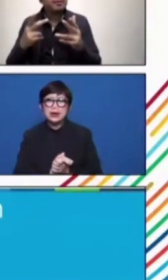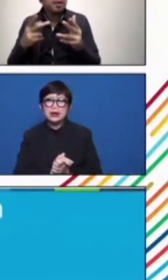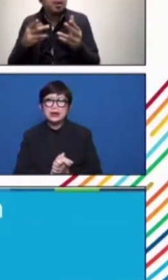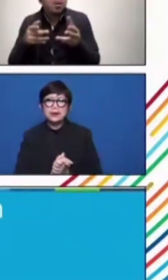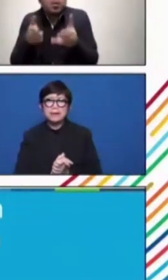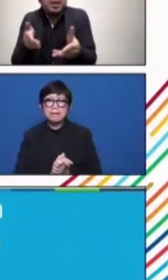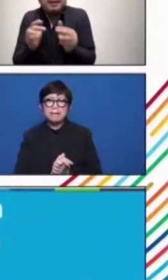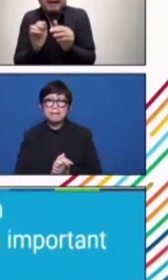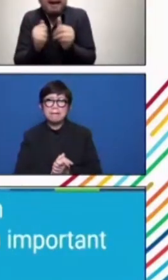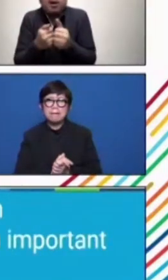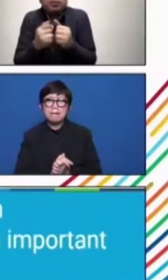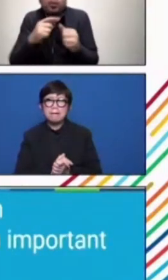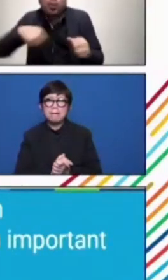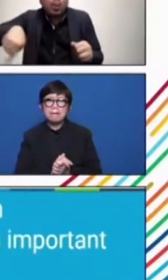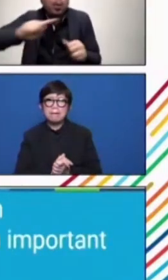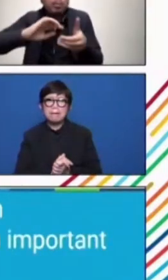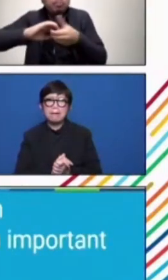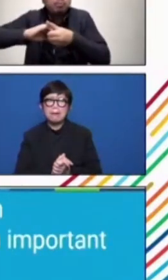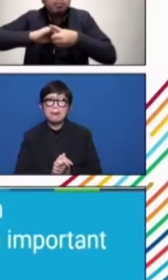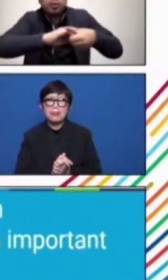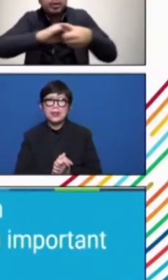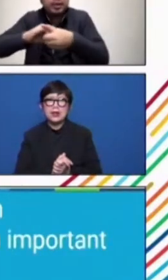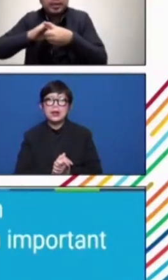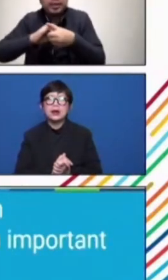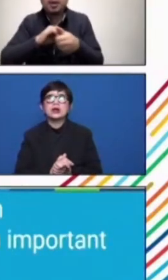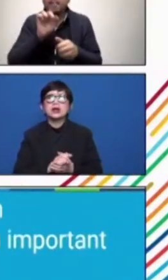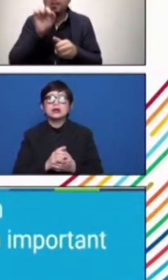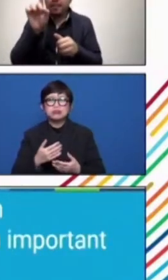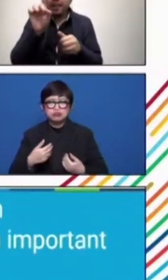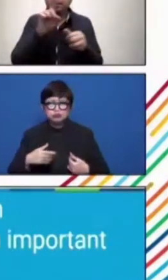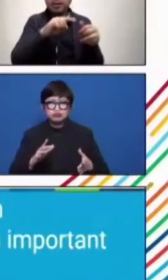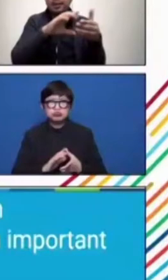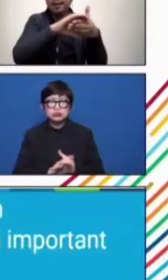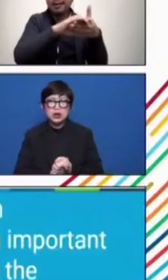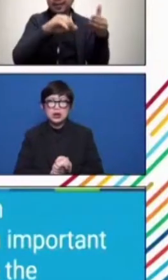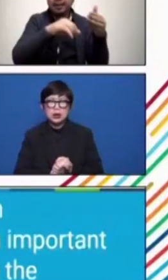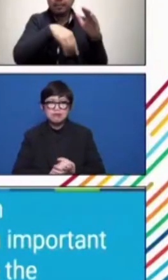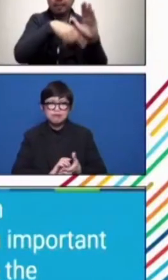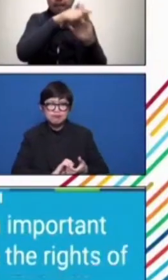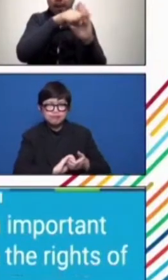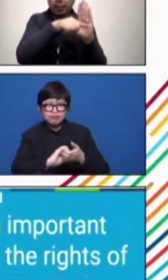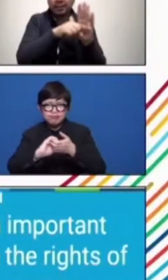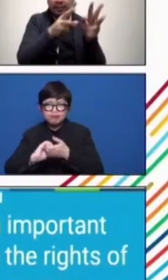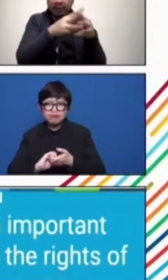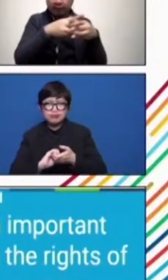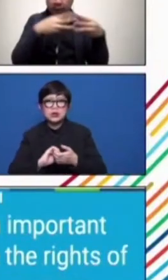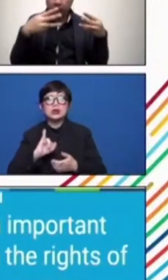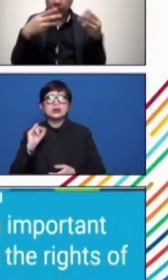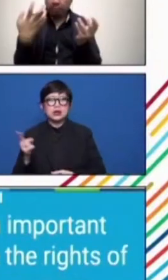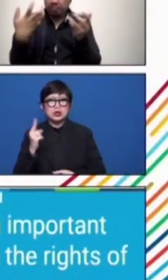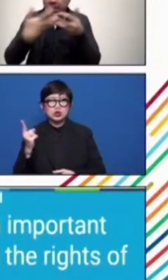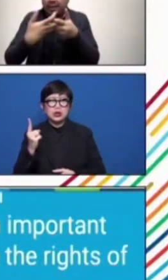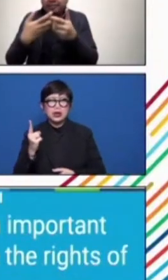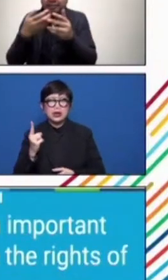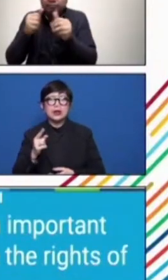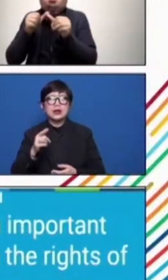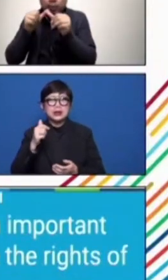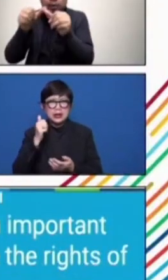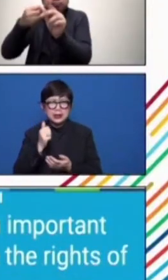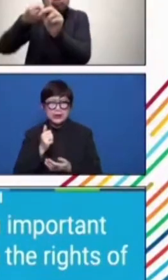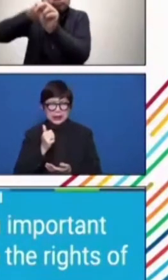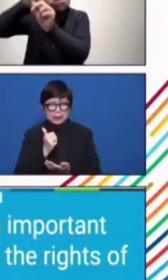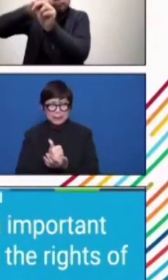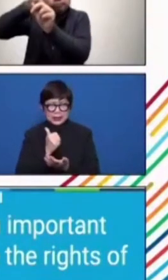component of s-cap's overall policy Frameworks to advance the rights of persons with disabilities most safely in the inch on